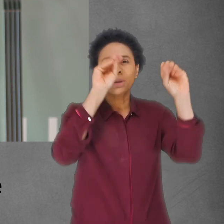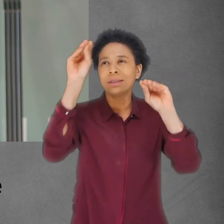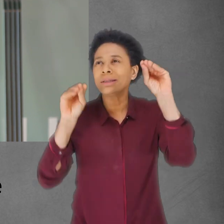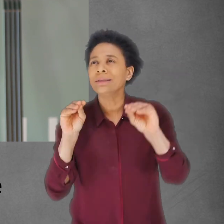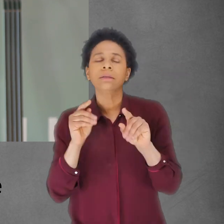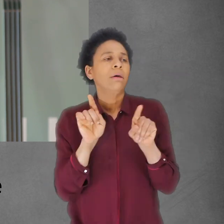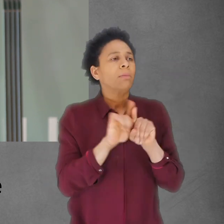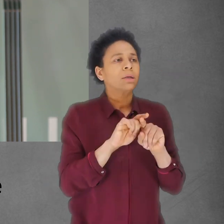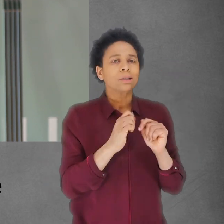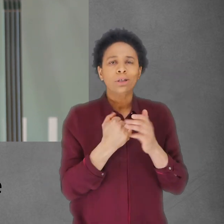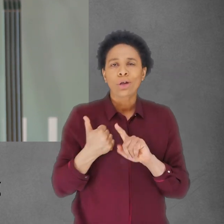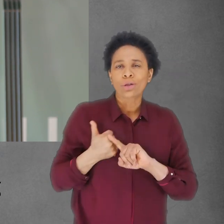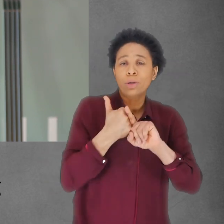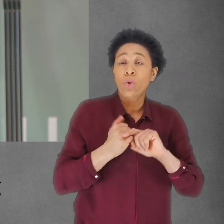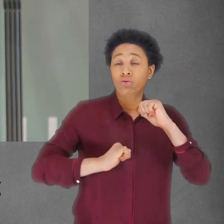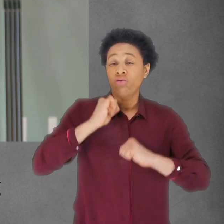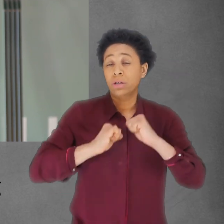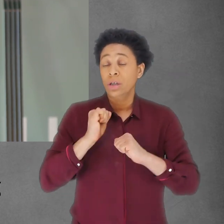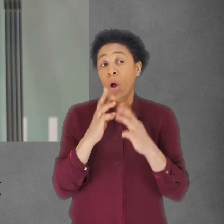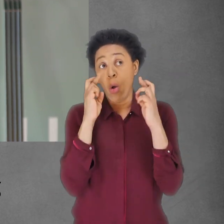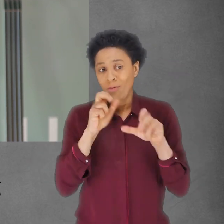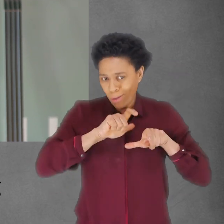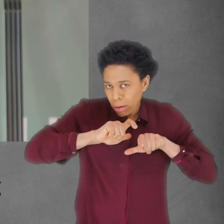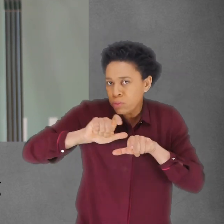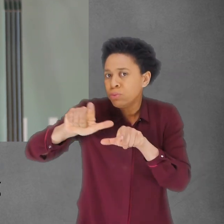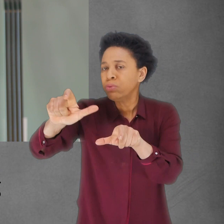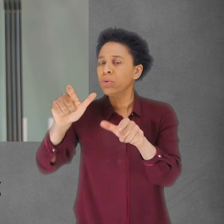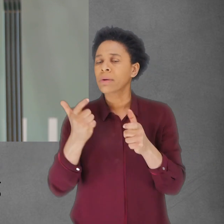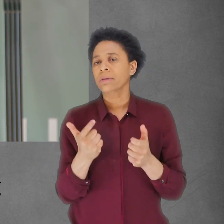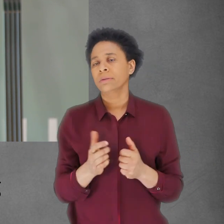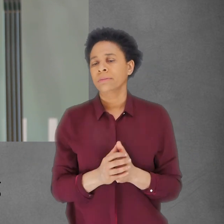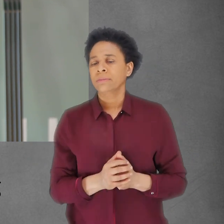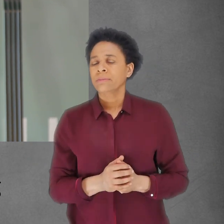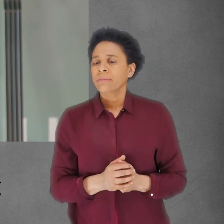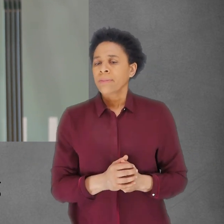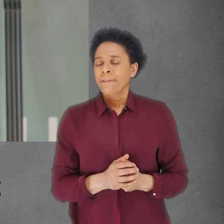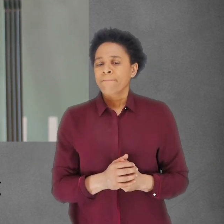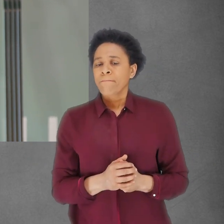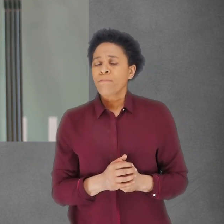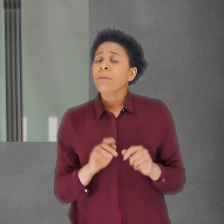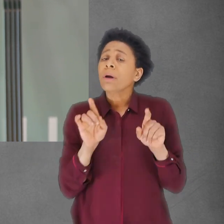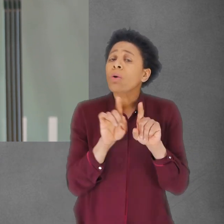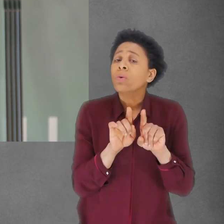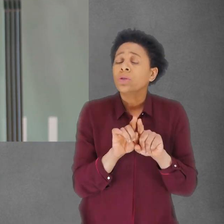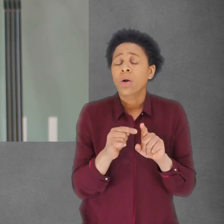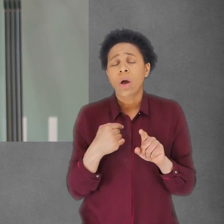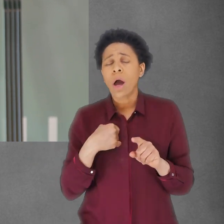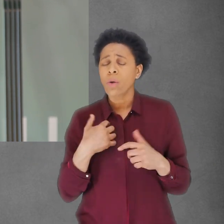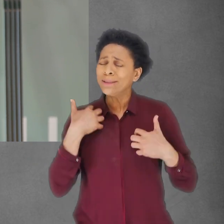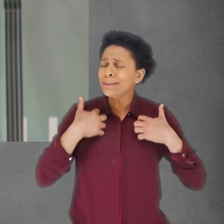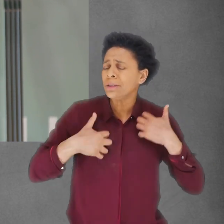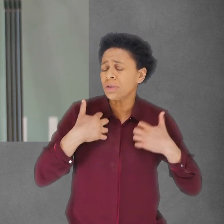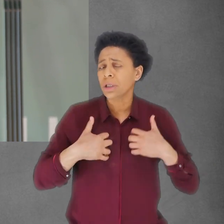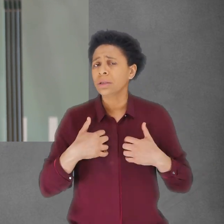said, there's the fragments, and we have the support structures program, which hopefully will be an ongoing legacy of the project as